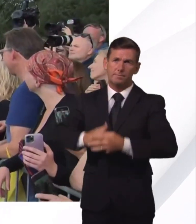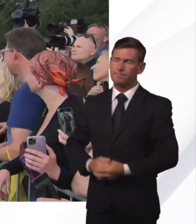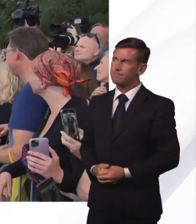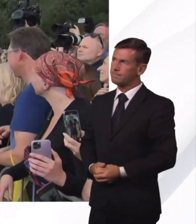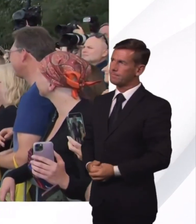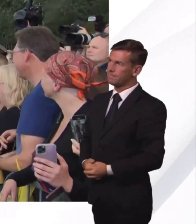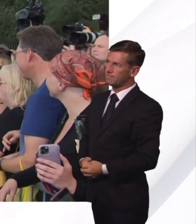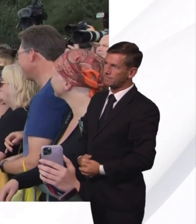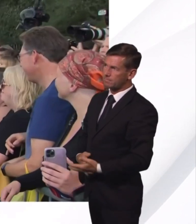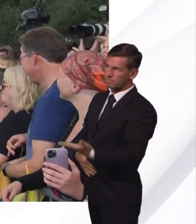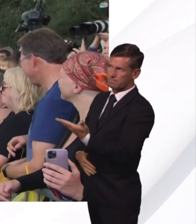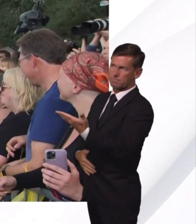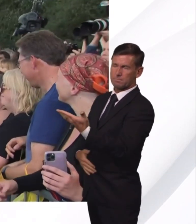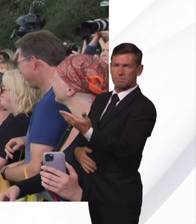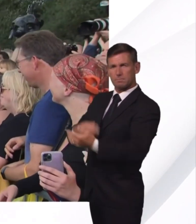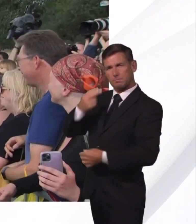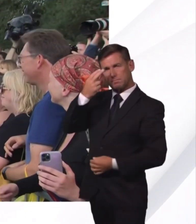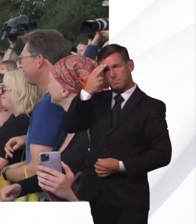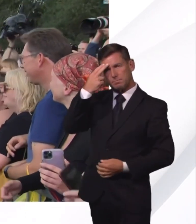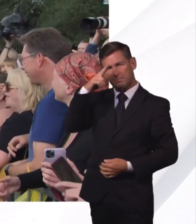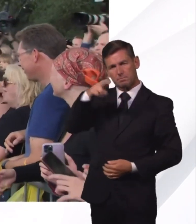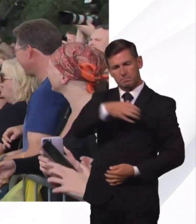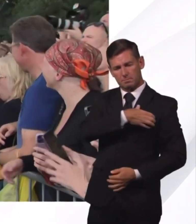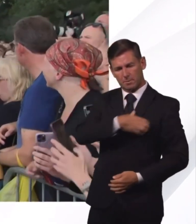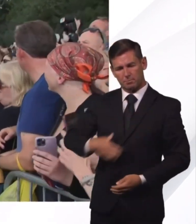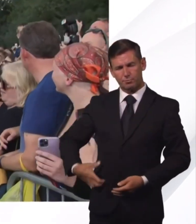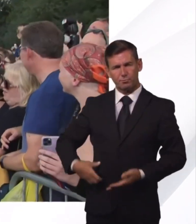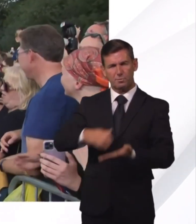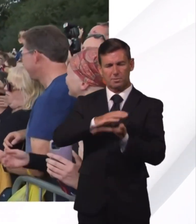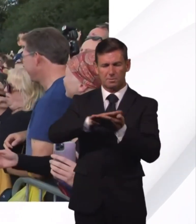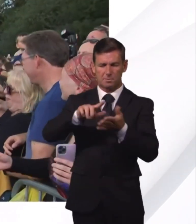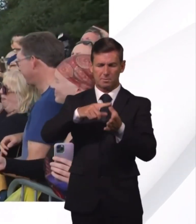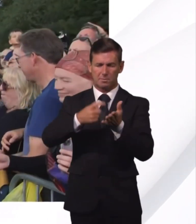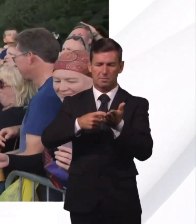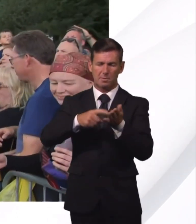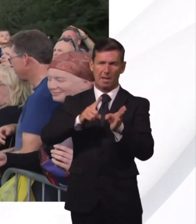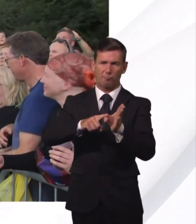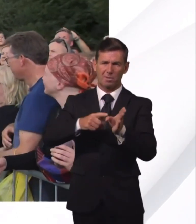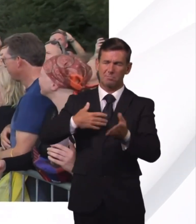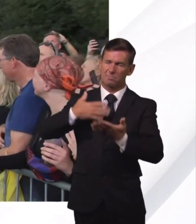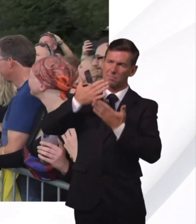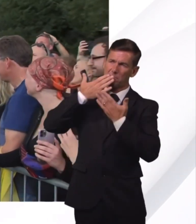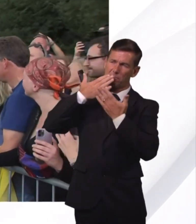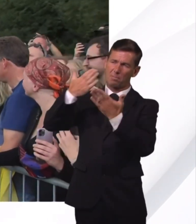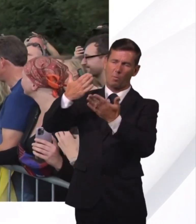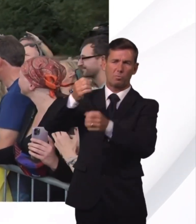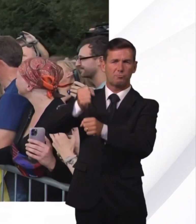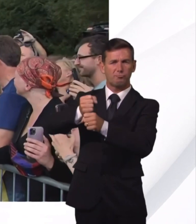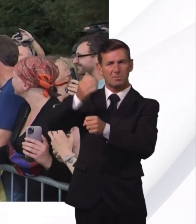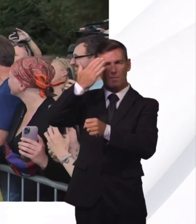grandmother, thanking her for her commitment to service and her infectious smile.